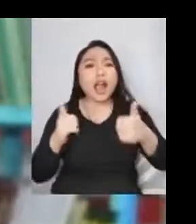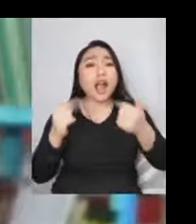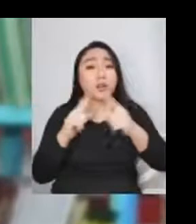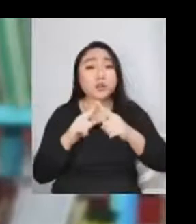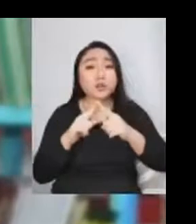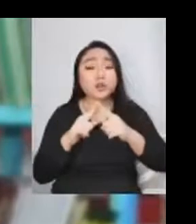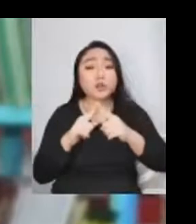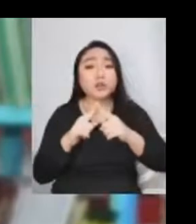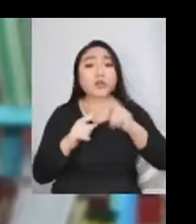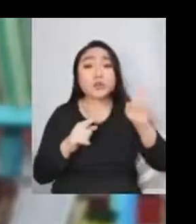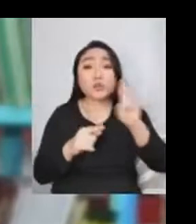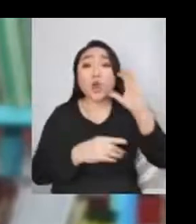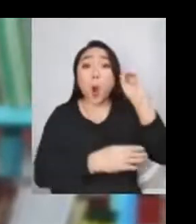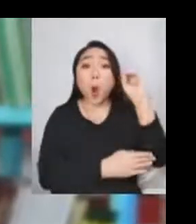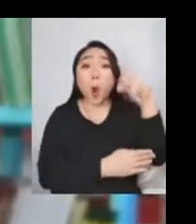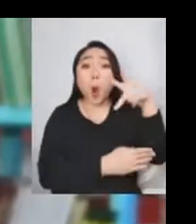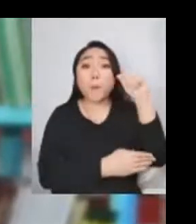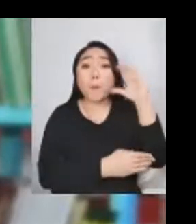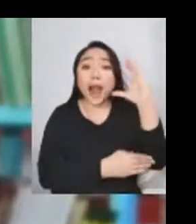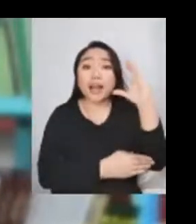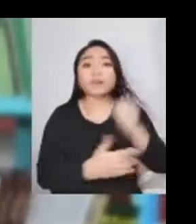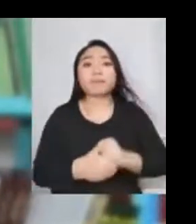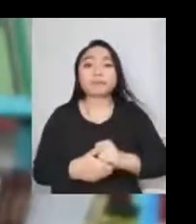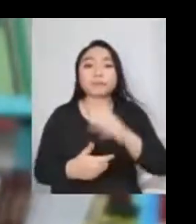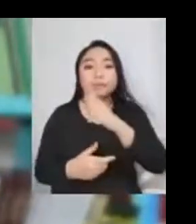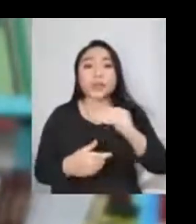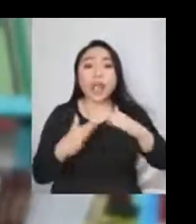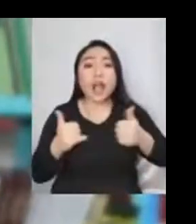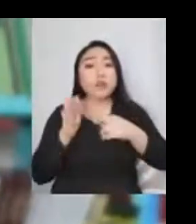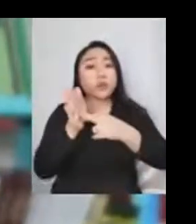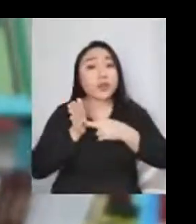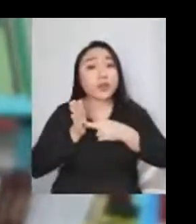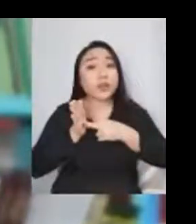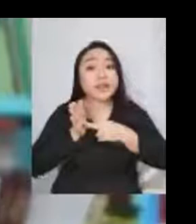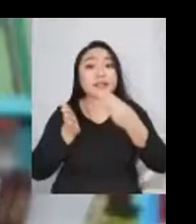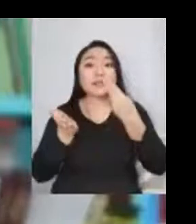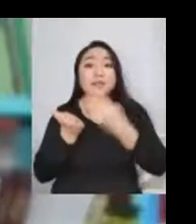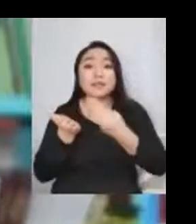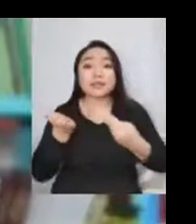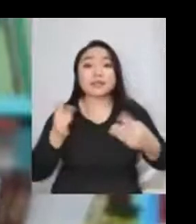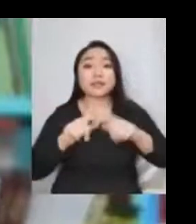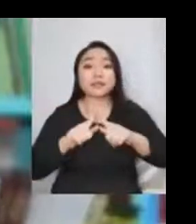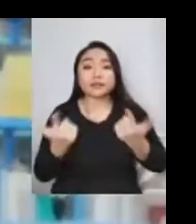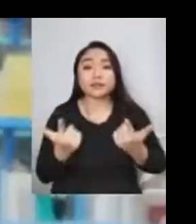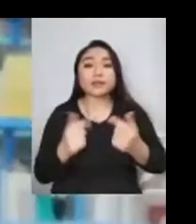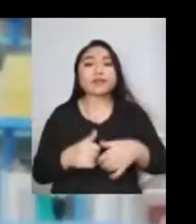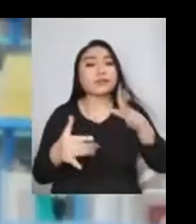navigate the online public access catalog, and how to request for library